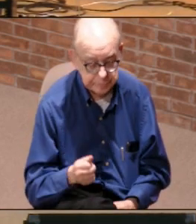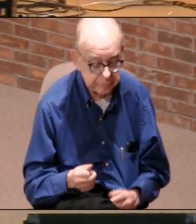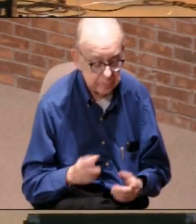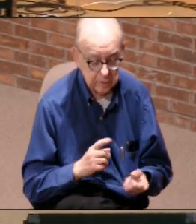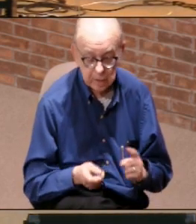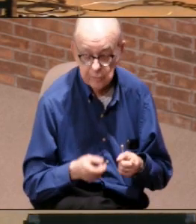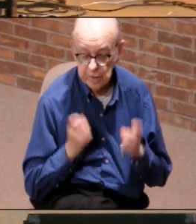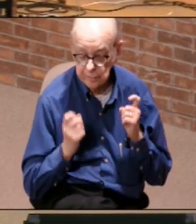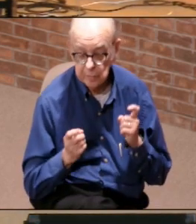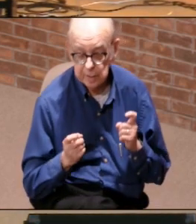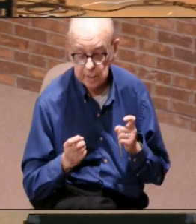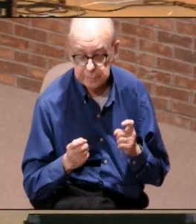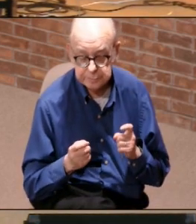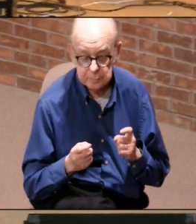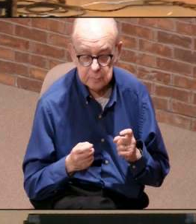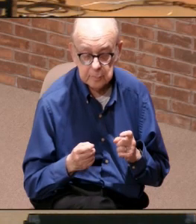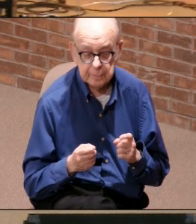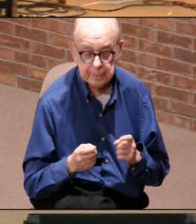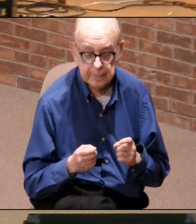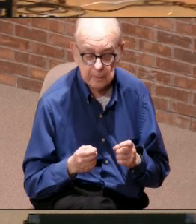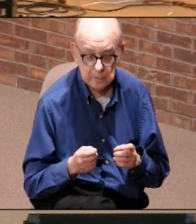may change quickly.